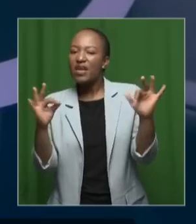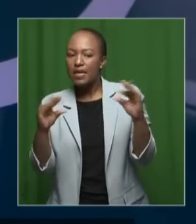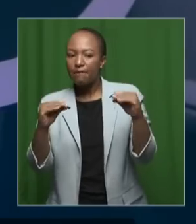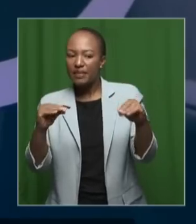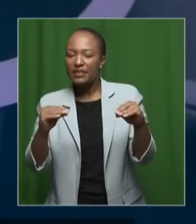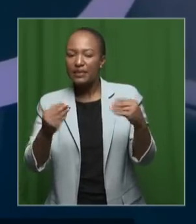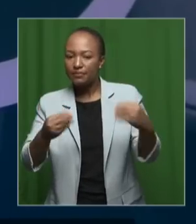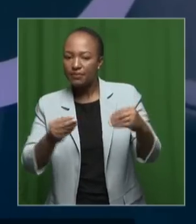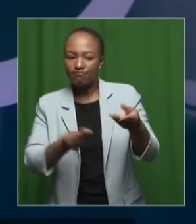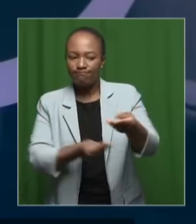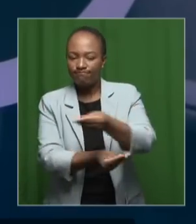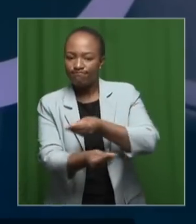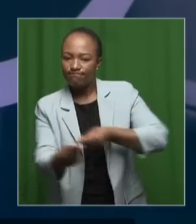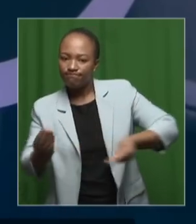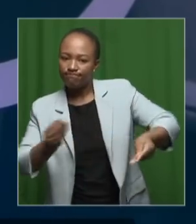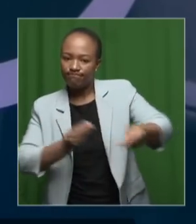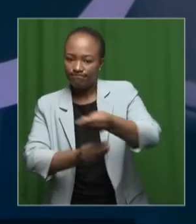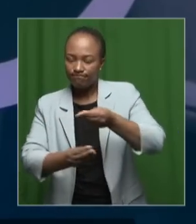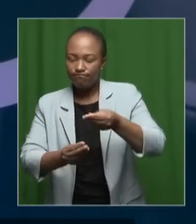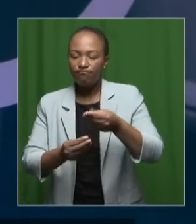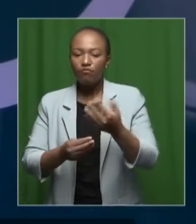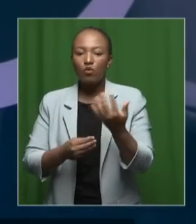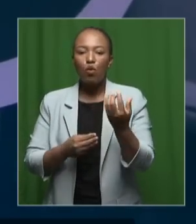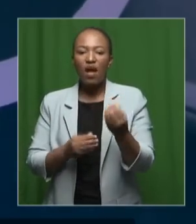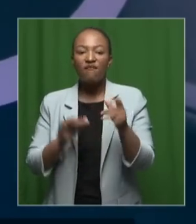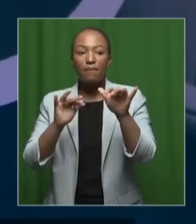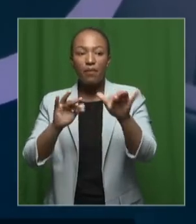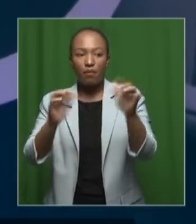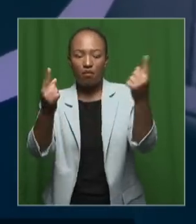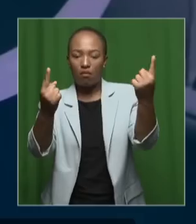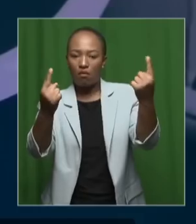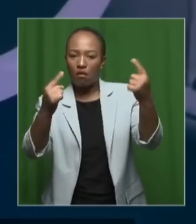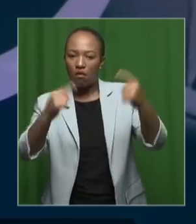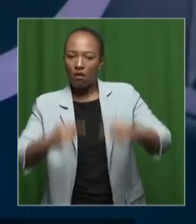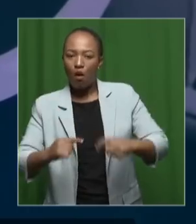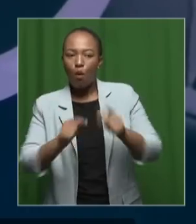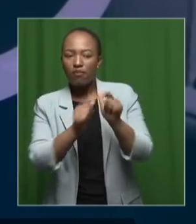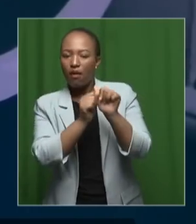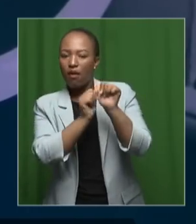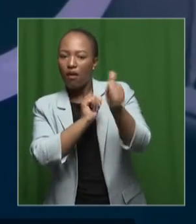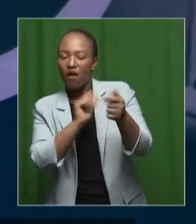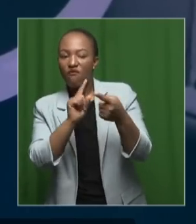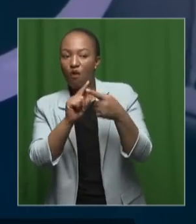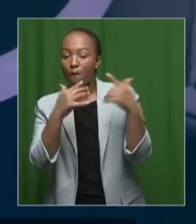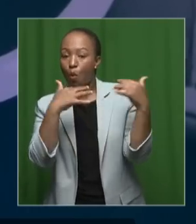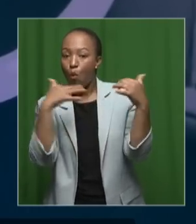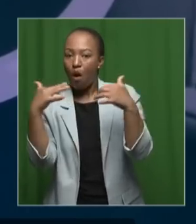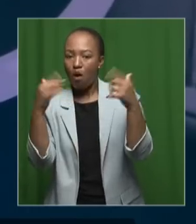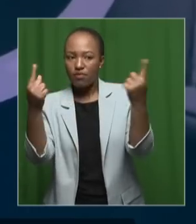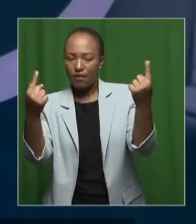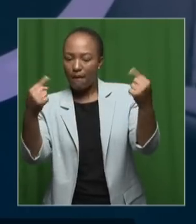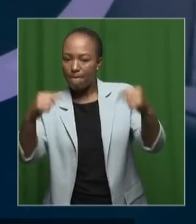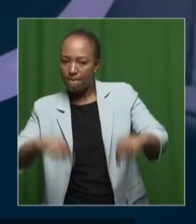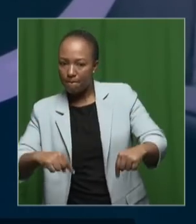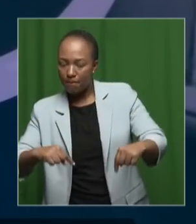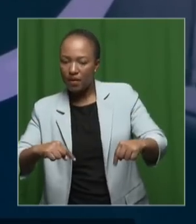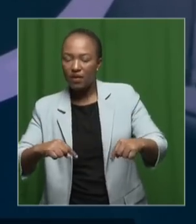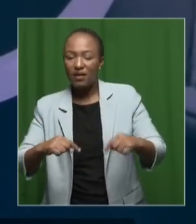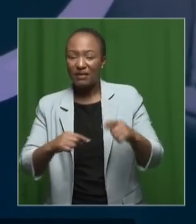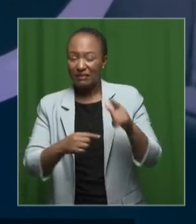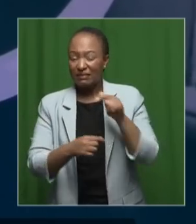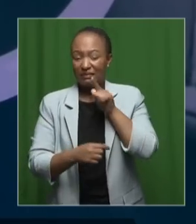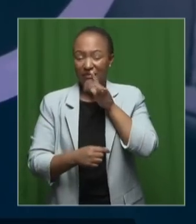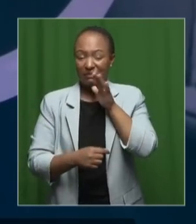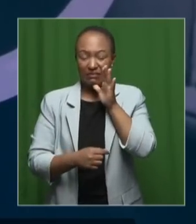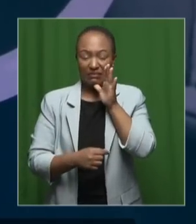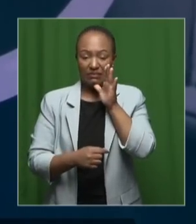then we have refugees and asylum seekers that come in the country. We have a massive backlog. We complain about money. The